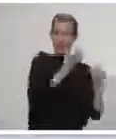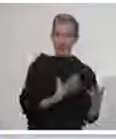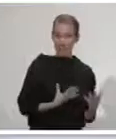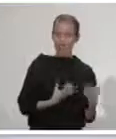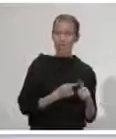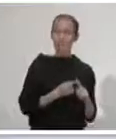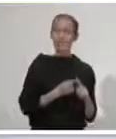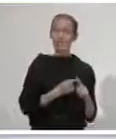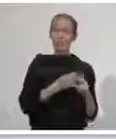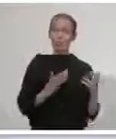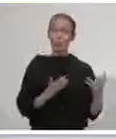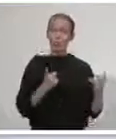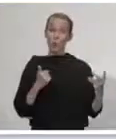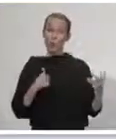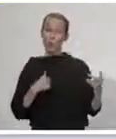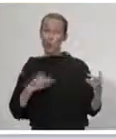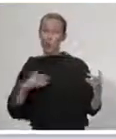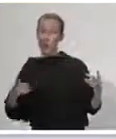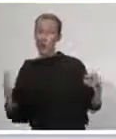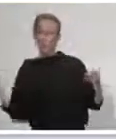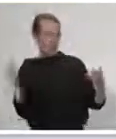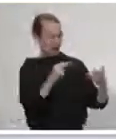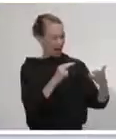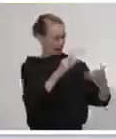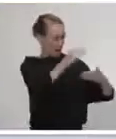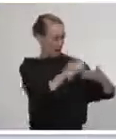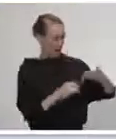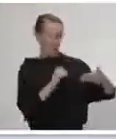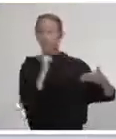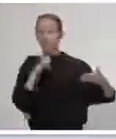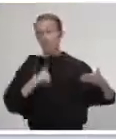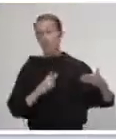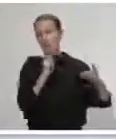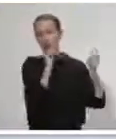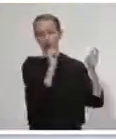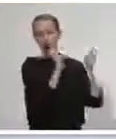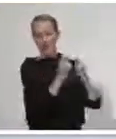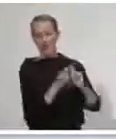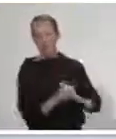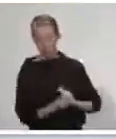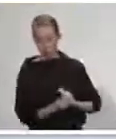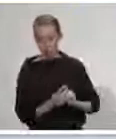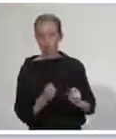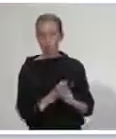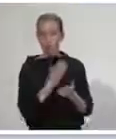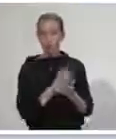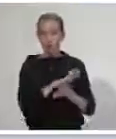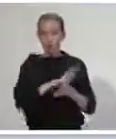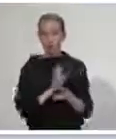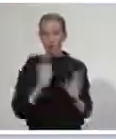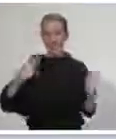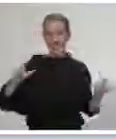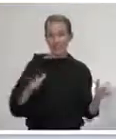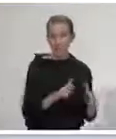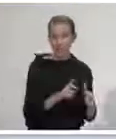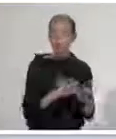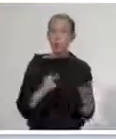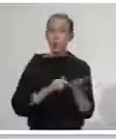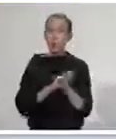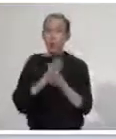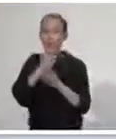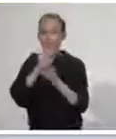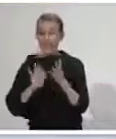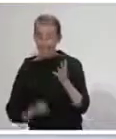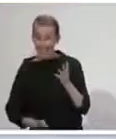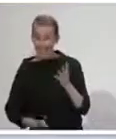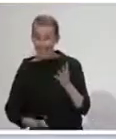current situation, what we've learnt since that time, and make any adjustments based on a public health response. So that will put out on Thursday, but it is fair to say